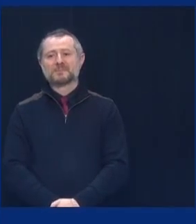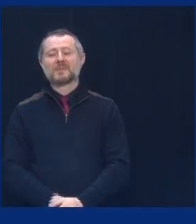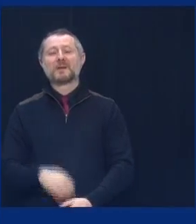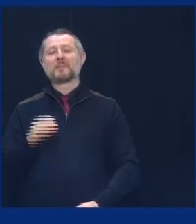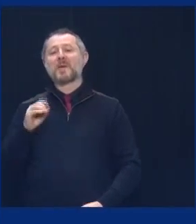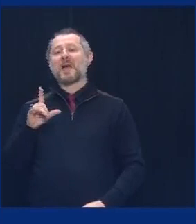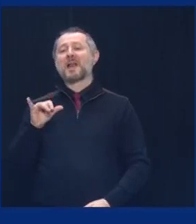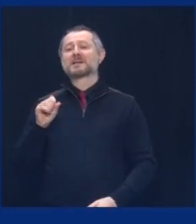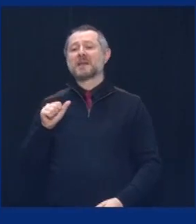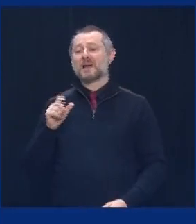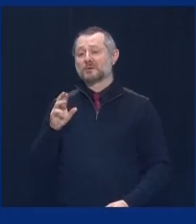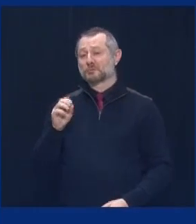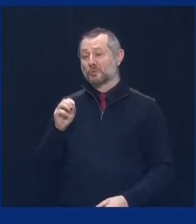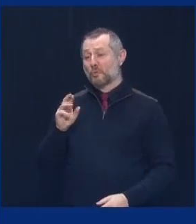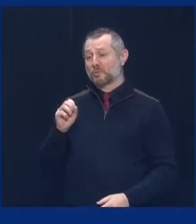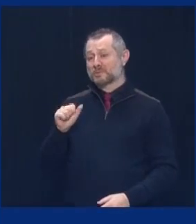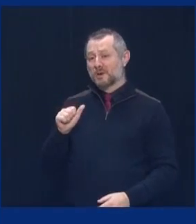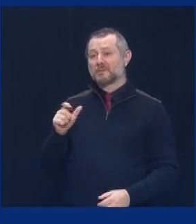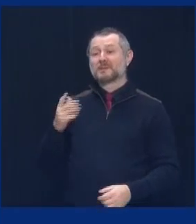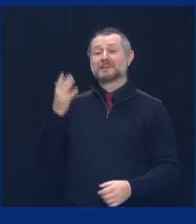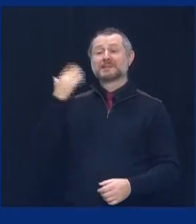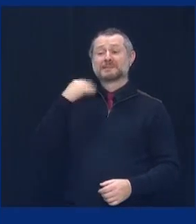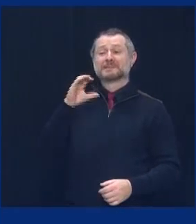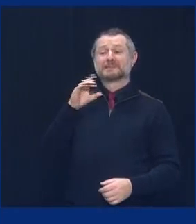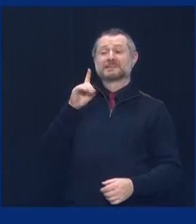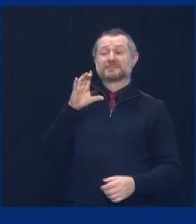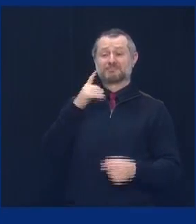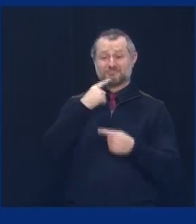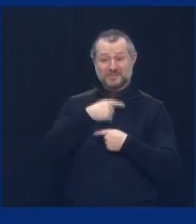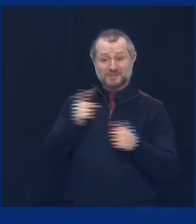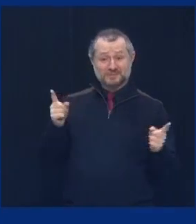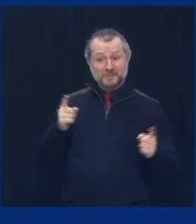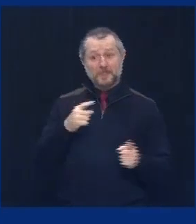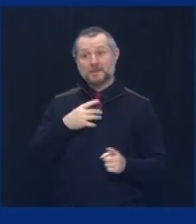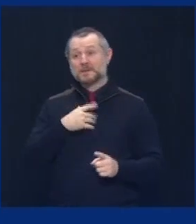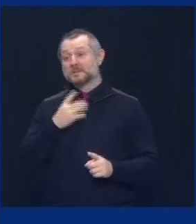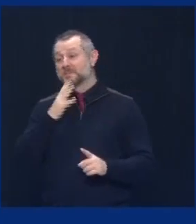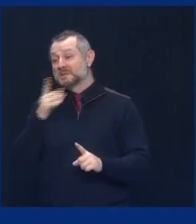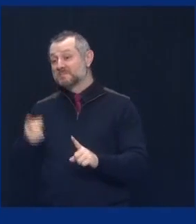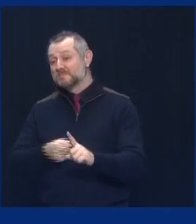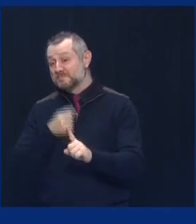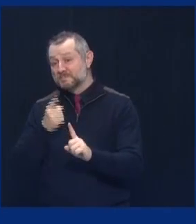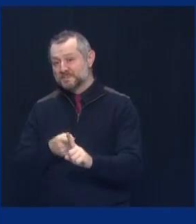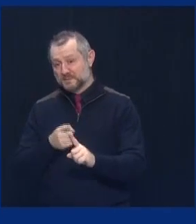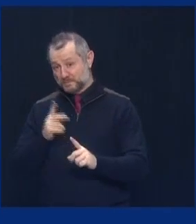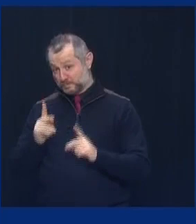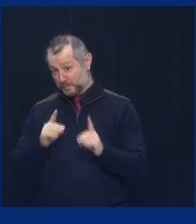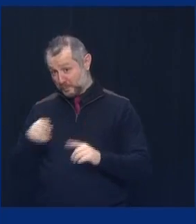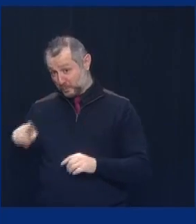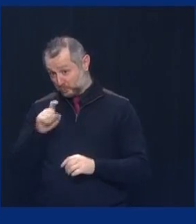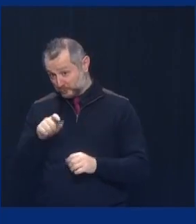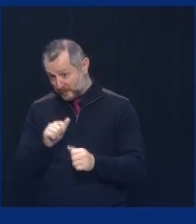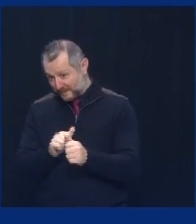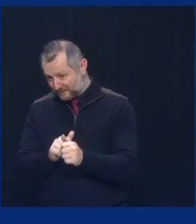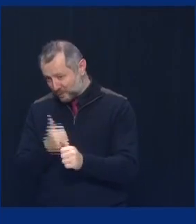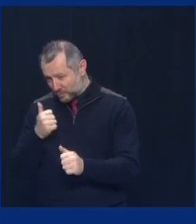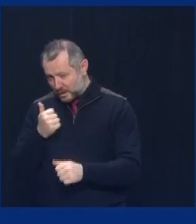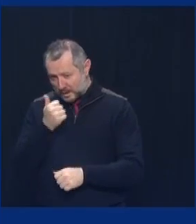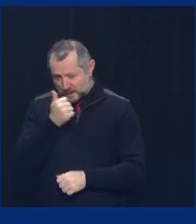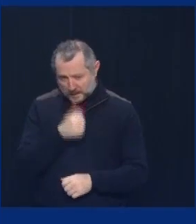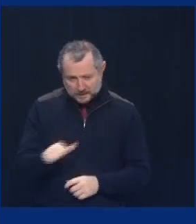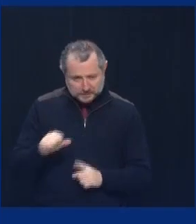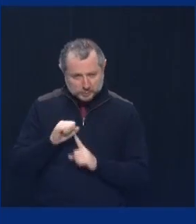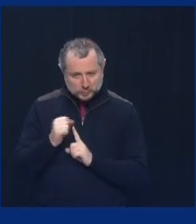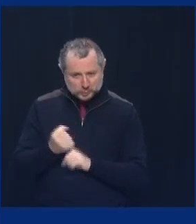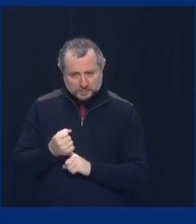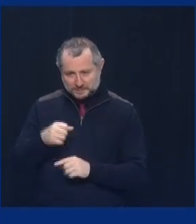did on Friday in their revised guidance was they said specifically people should be avoiding any situation where you're